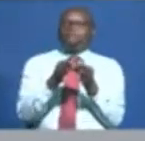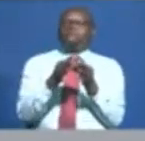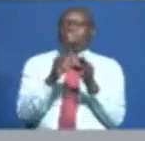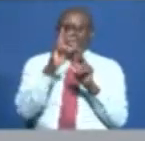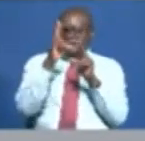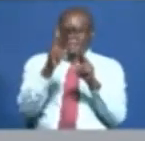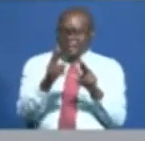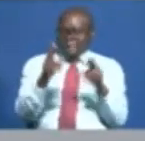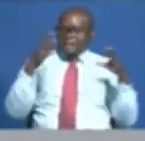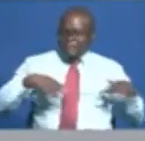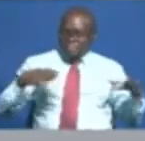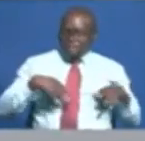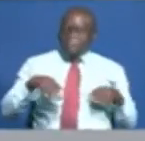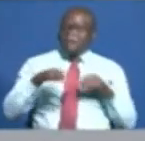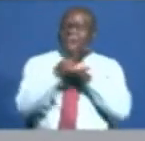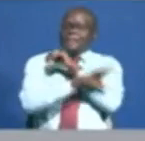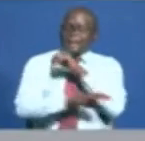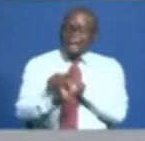and the Republic of Kenya,